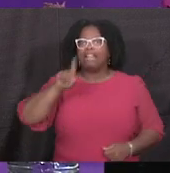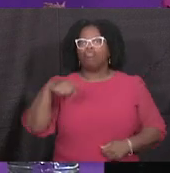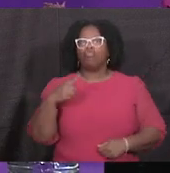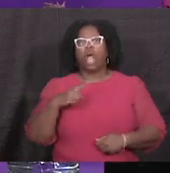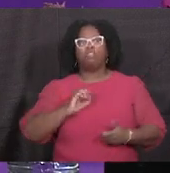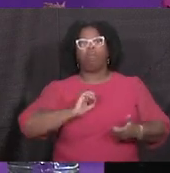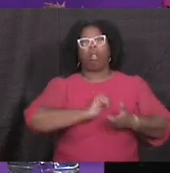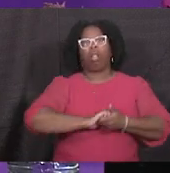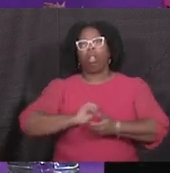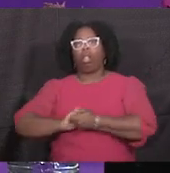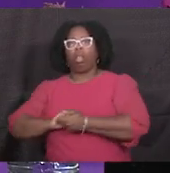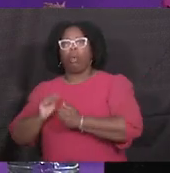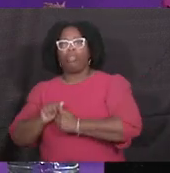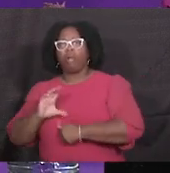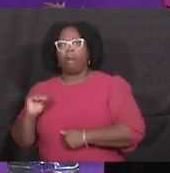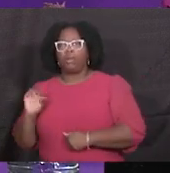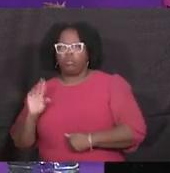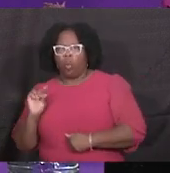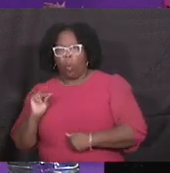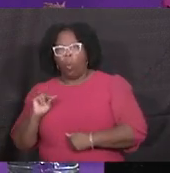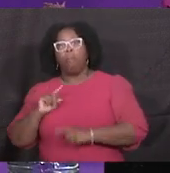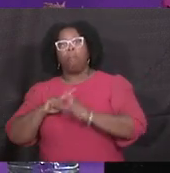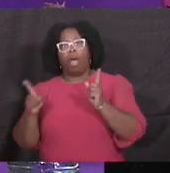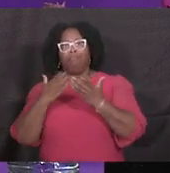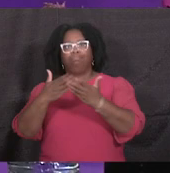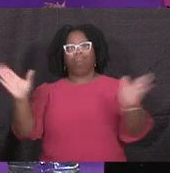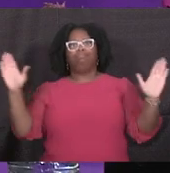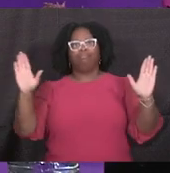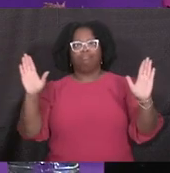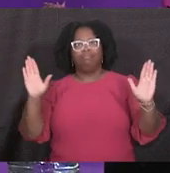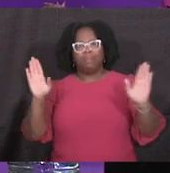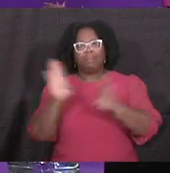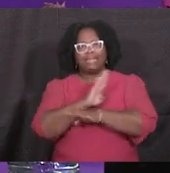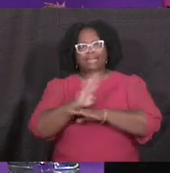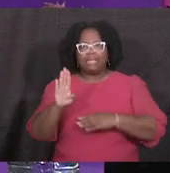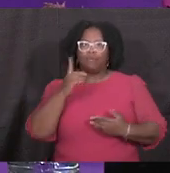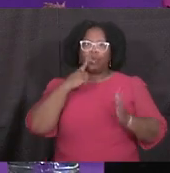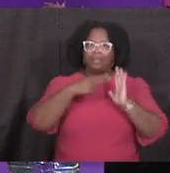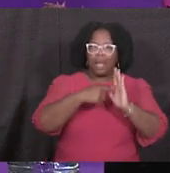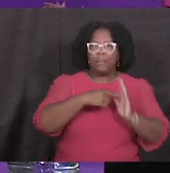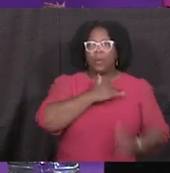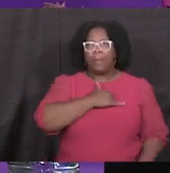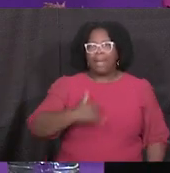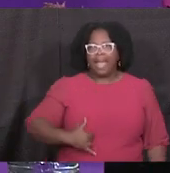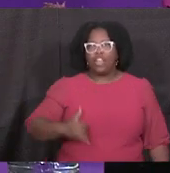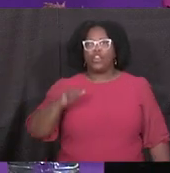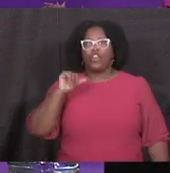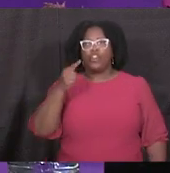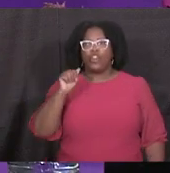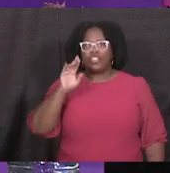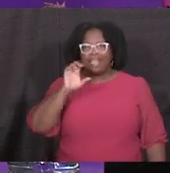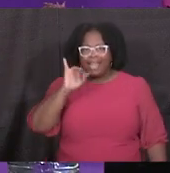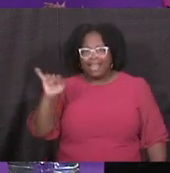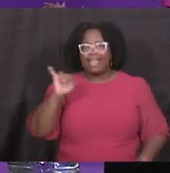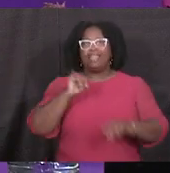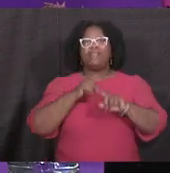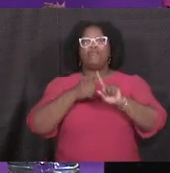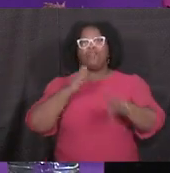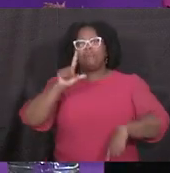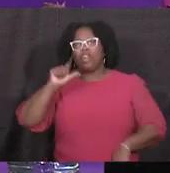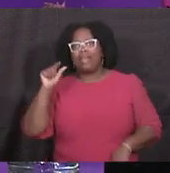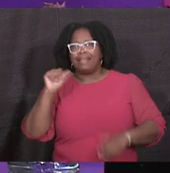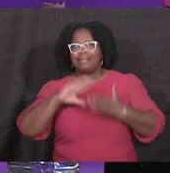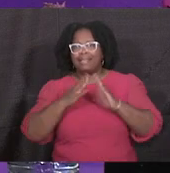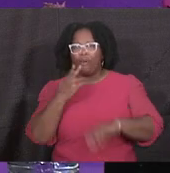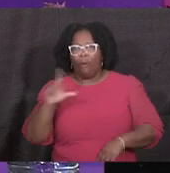amongst themselves, but with the public sector. So with people like Mayor Garcetti and folks within Los Angeles City Hall, and then with the nonprofit sector,